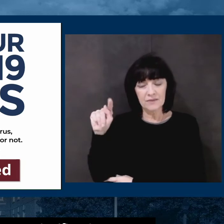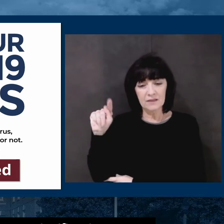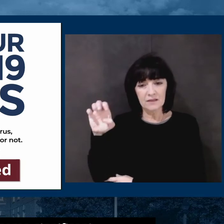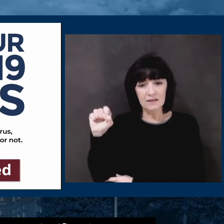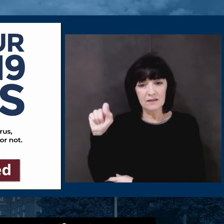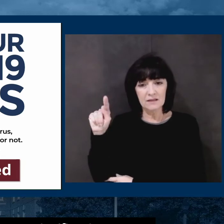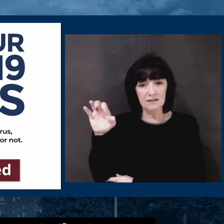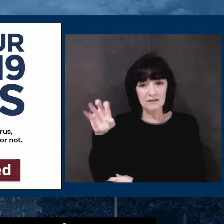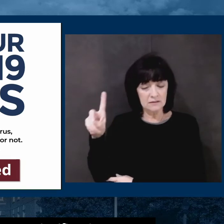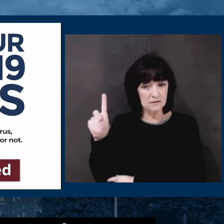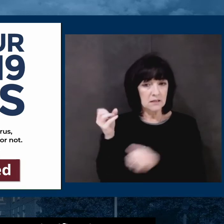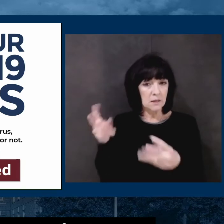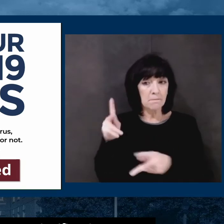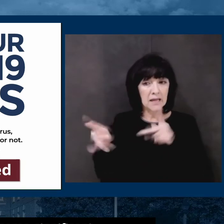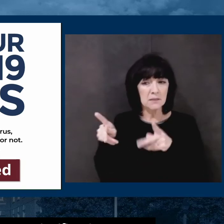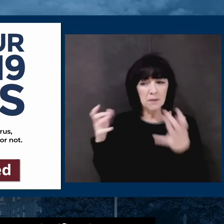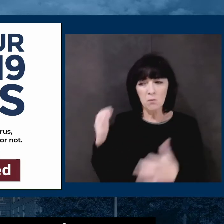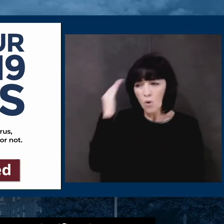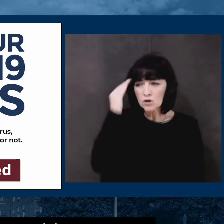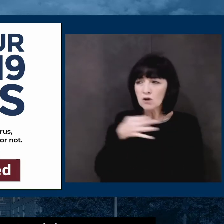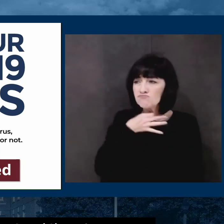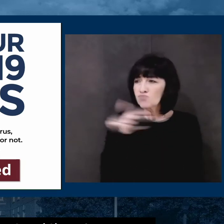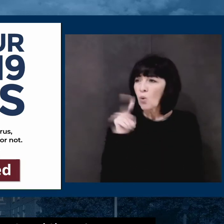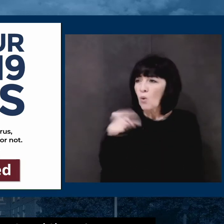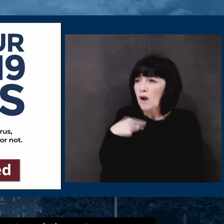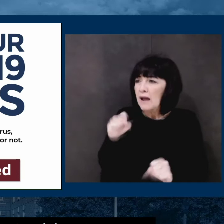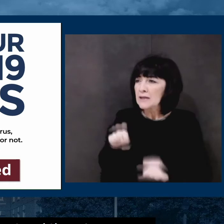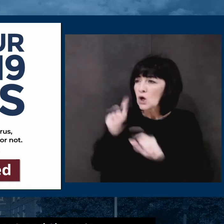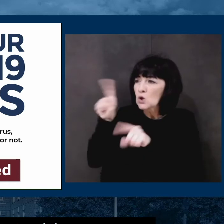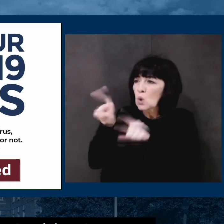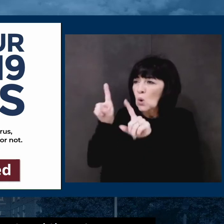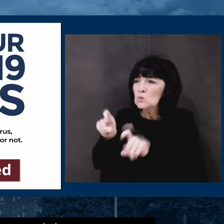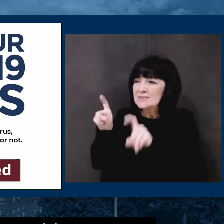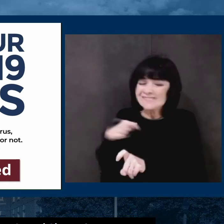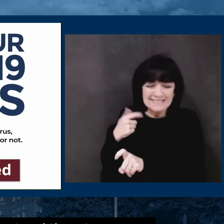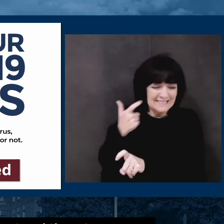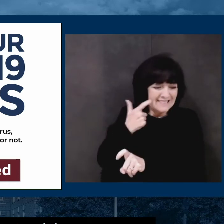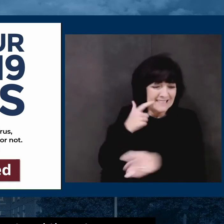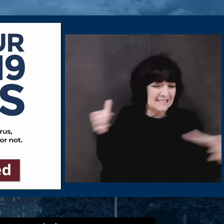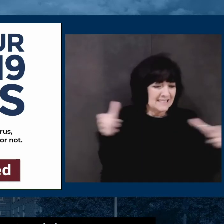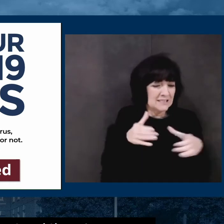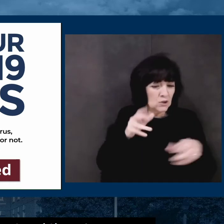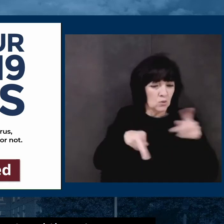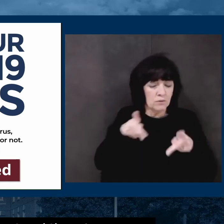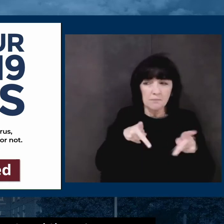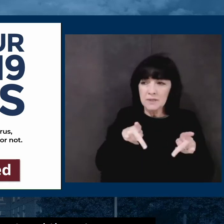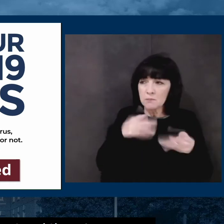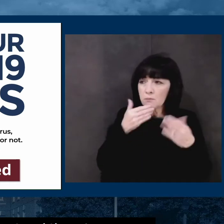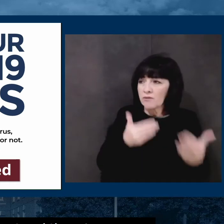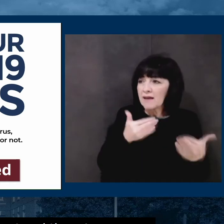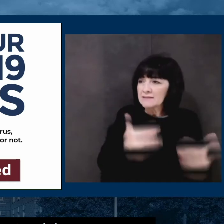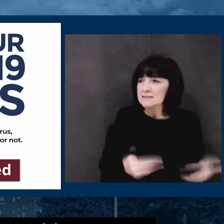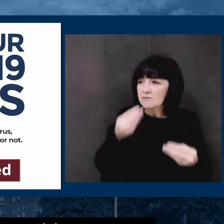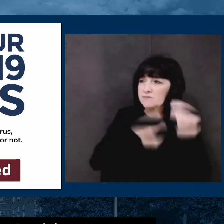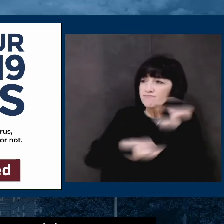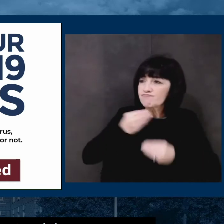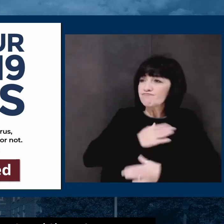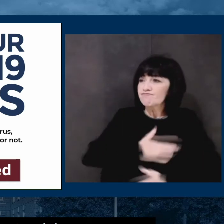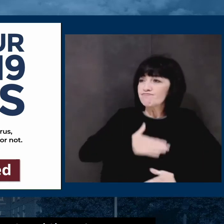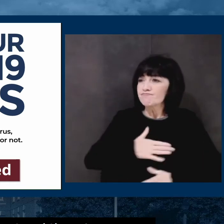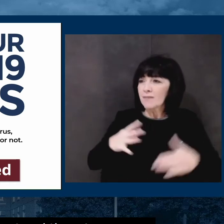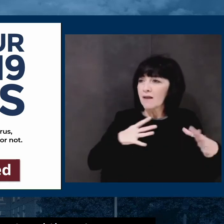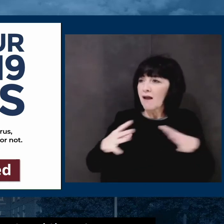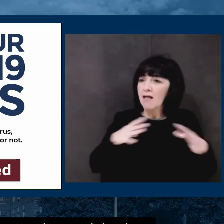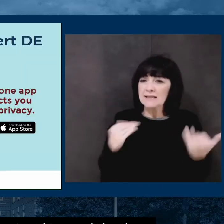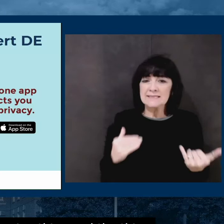those opportunities. So that's both a good thing and a challenging thing in our teams that are getting people tested. Please